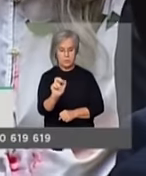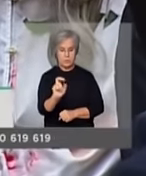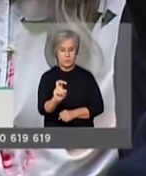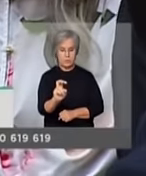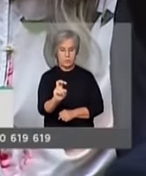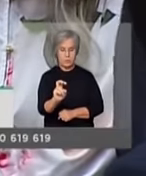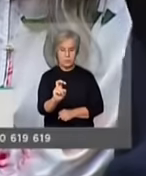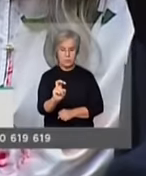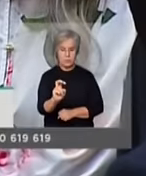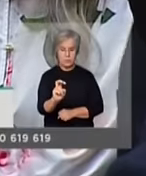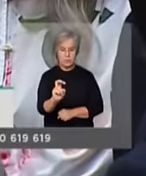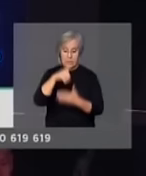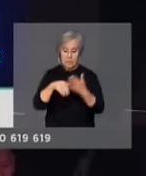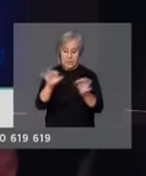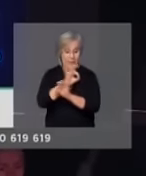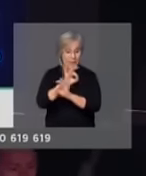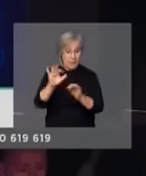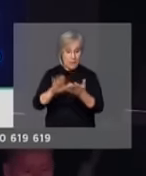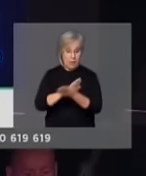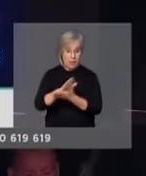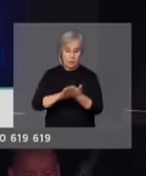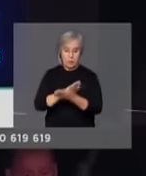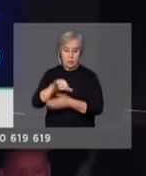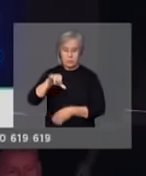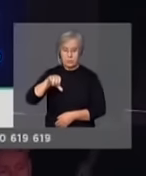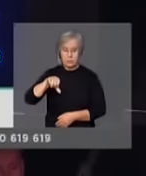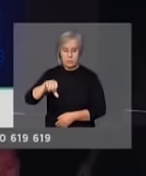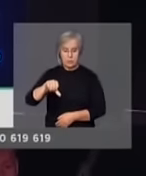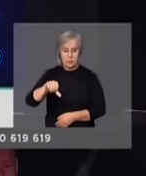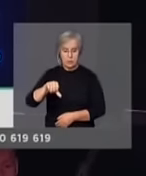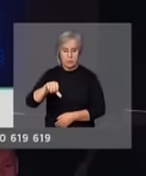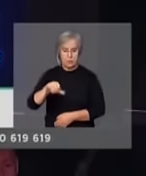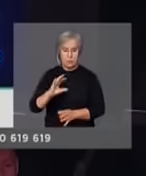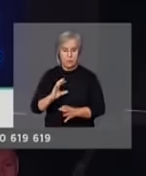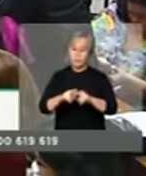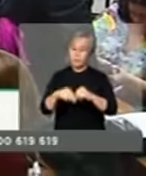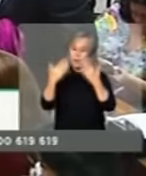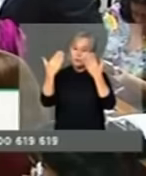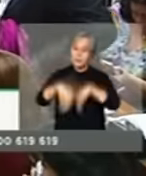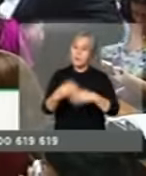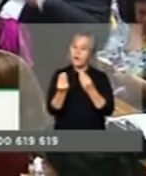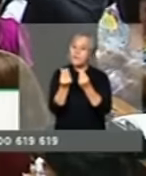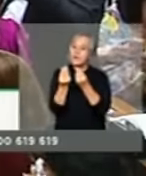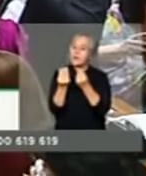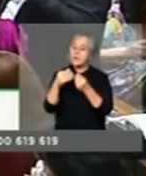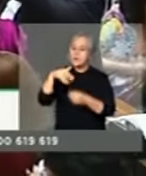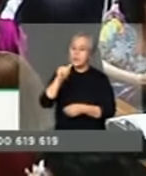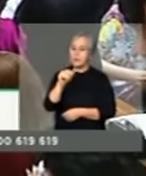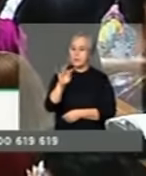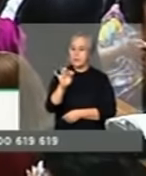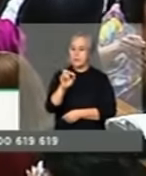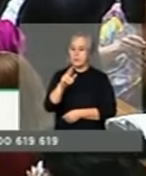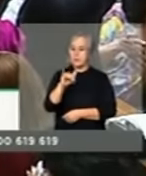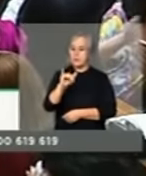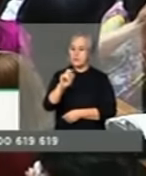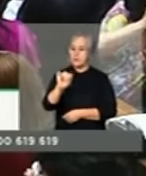Eduardo Cunha, the man dubbed Brazil's most corrupt and former speaker of the lower house, has been stripped of his seat after a significant